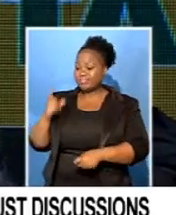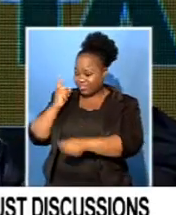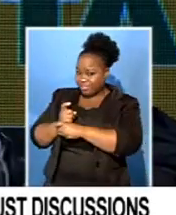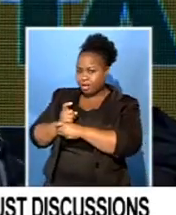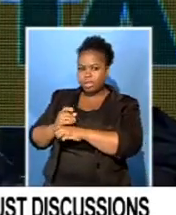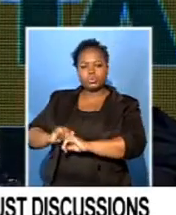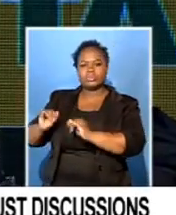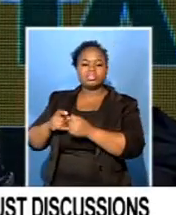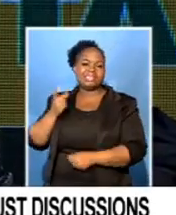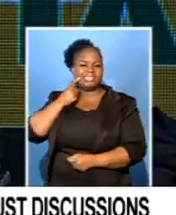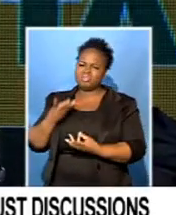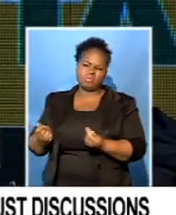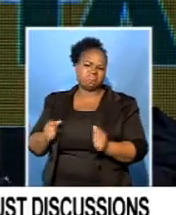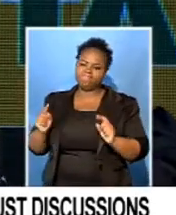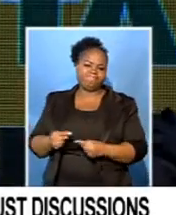resolve.